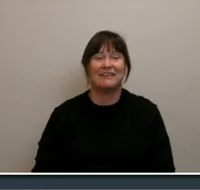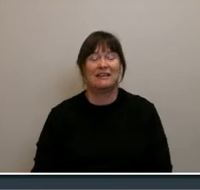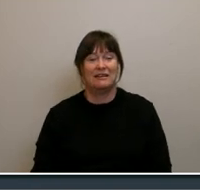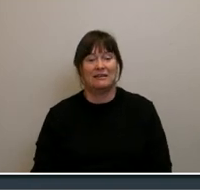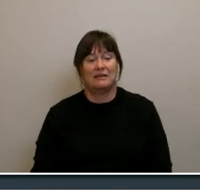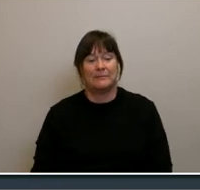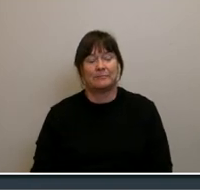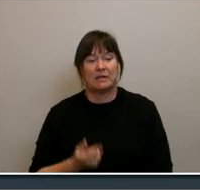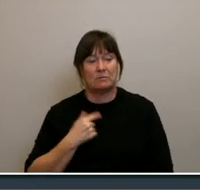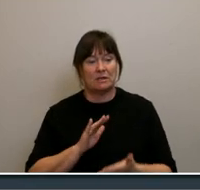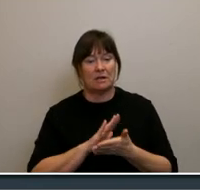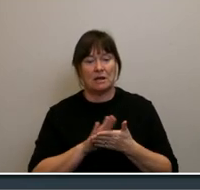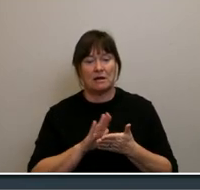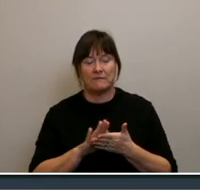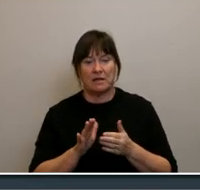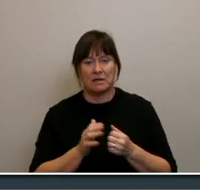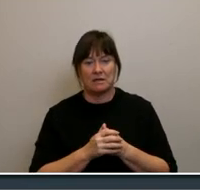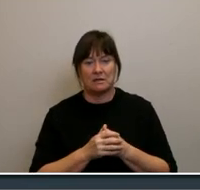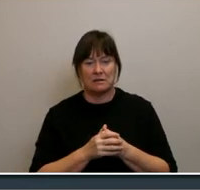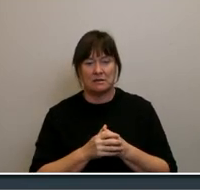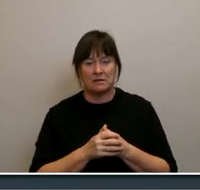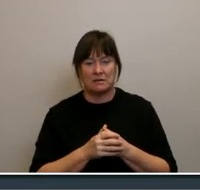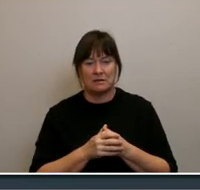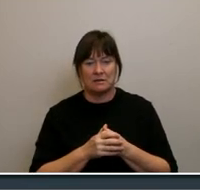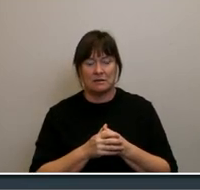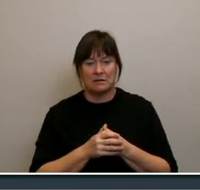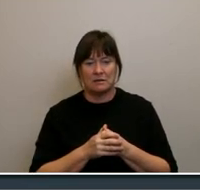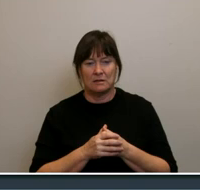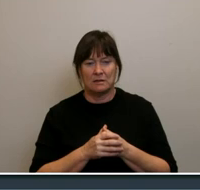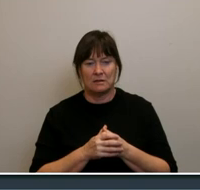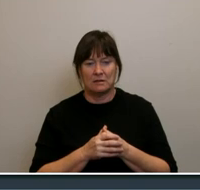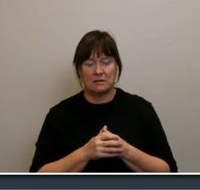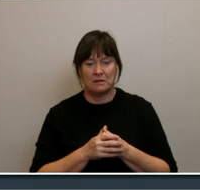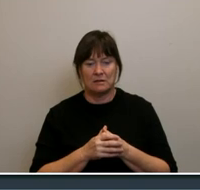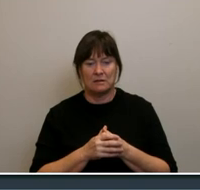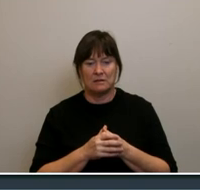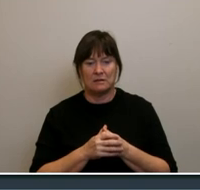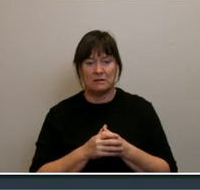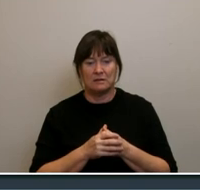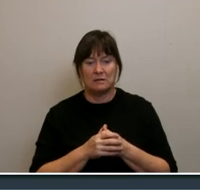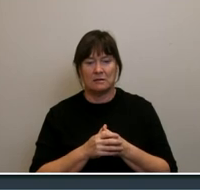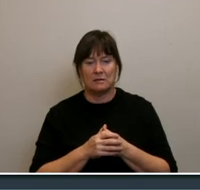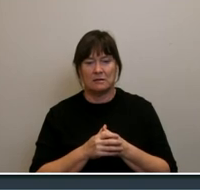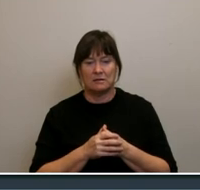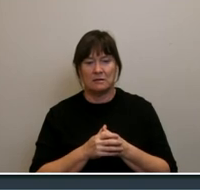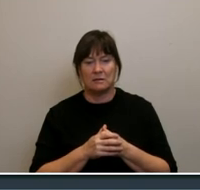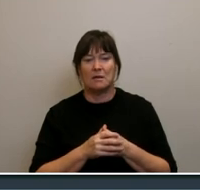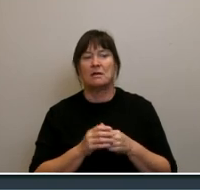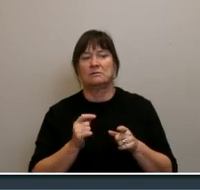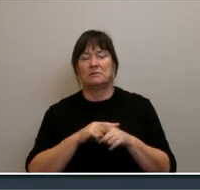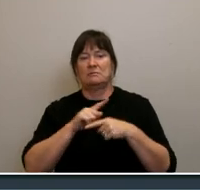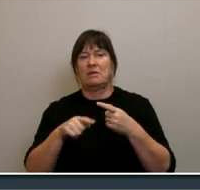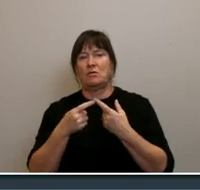You are. I just wanted to clarify, I suppose, my understanding of where you've got to, and in particular with the release of Raynor's report. Yes.